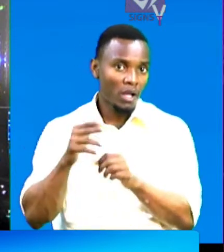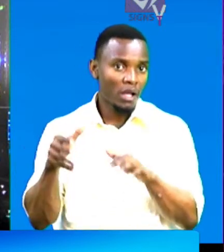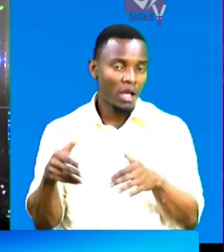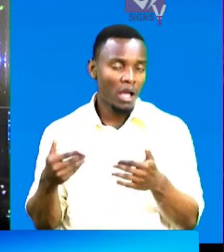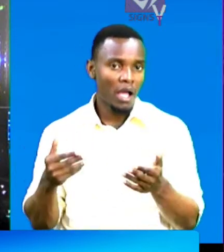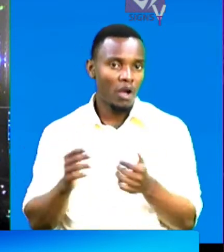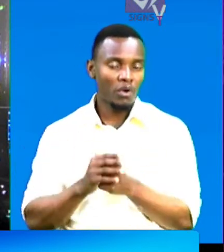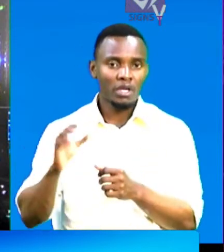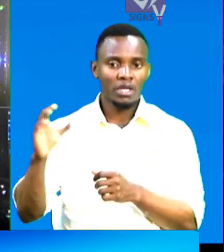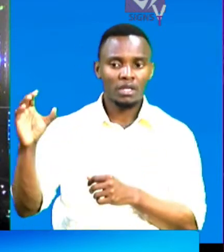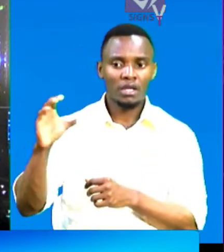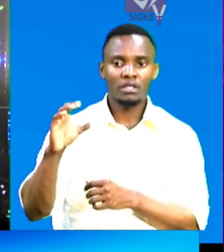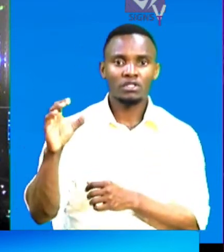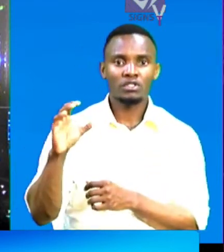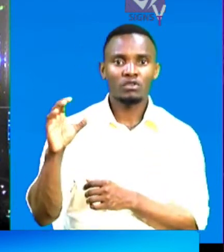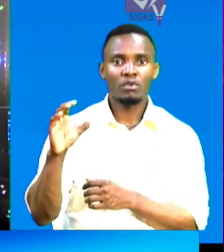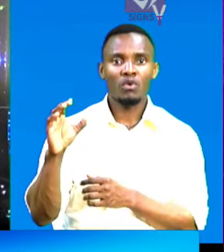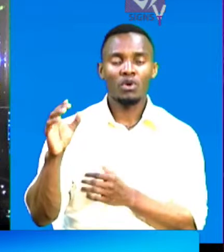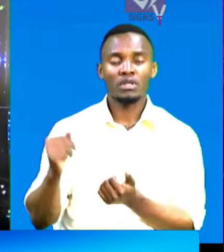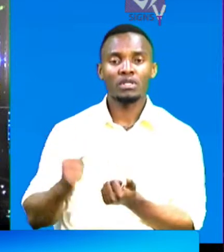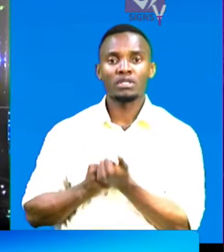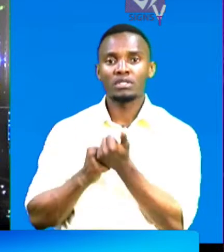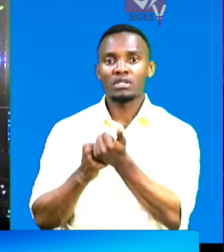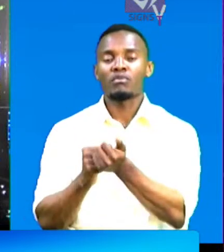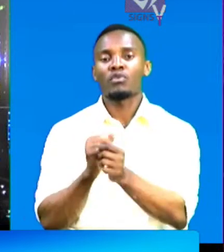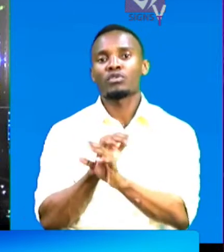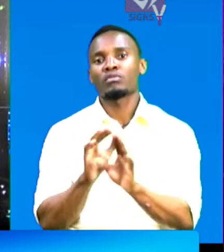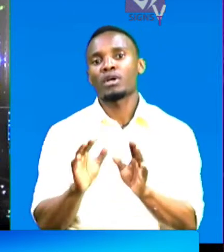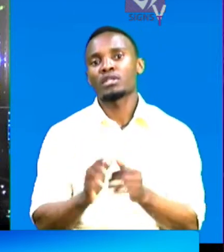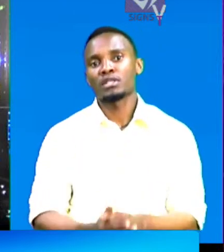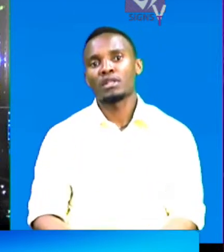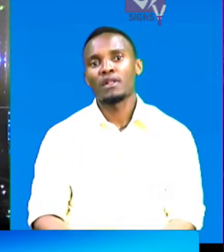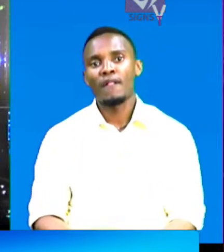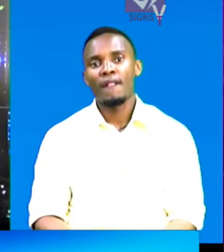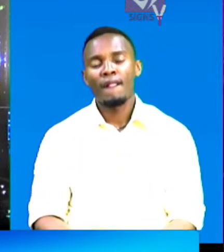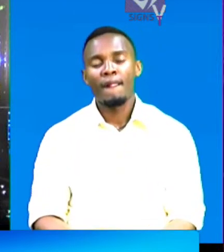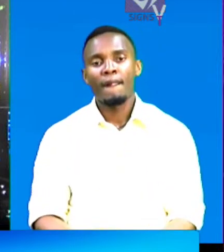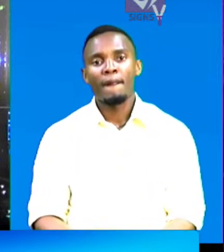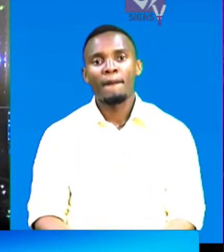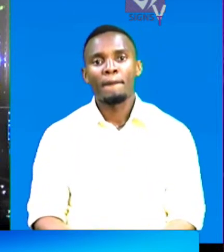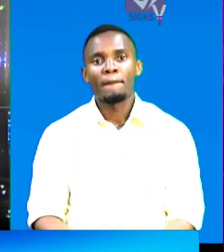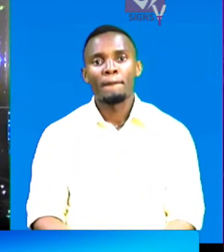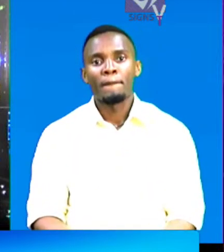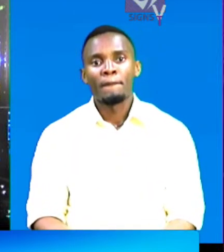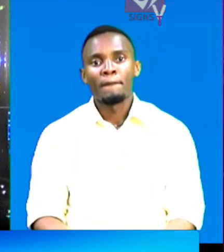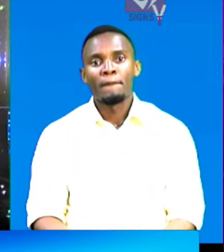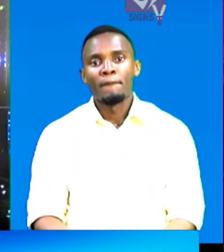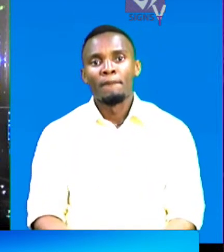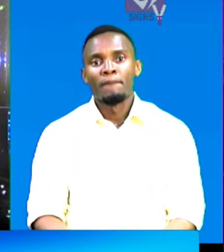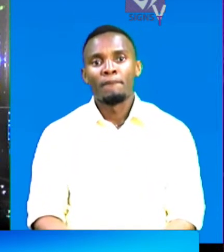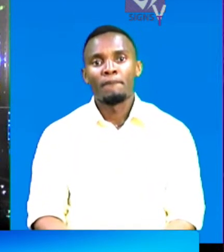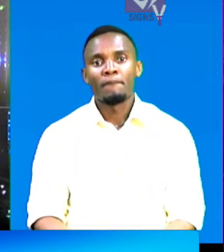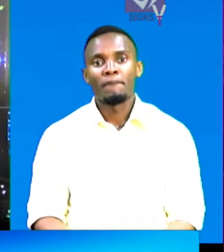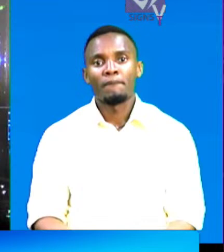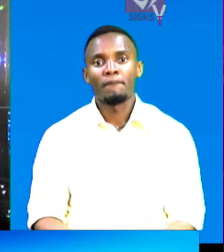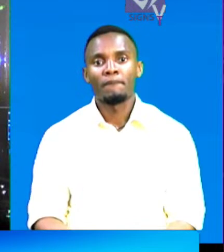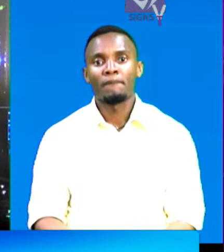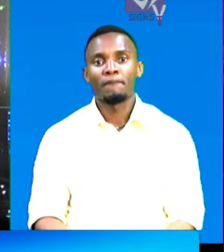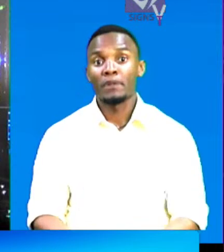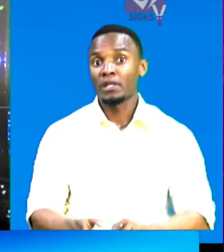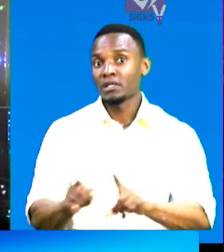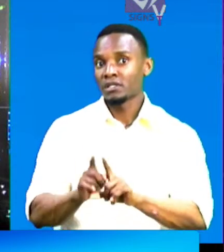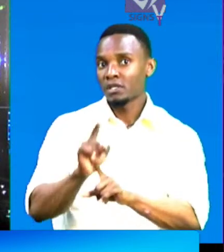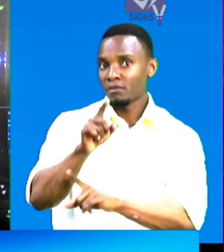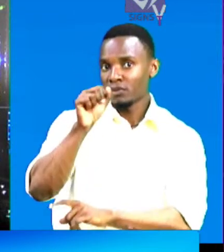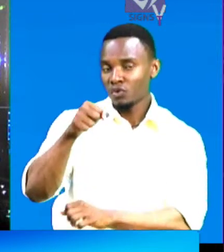of customer support. As a drop shipper, you can also